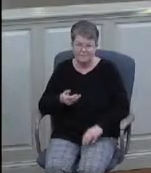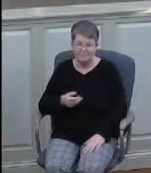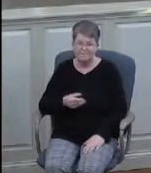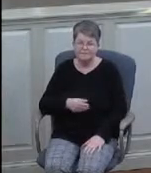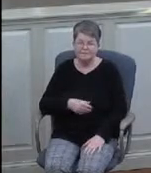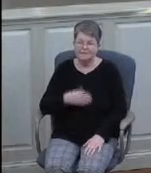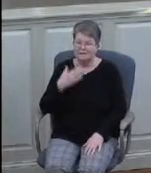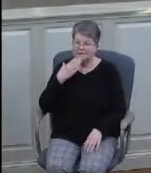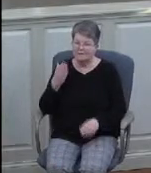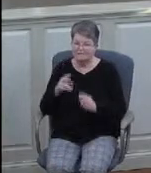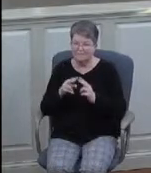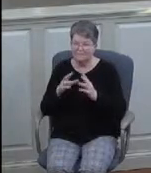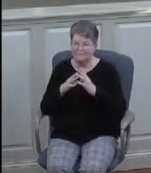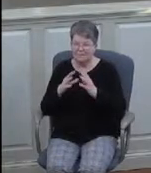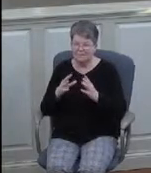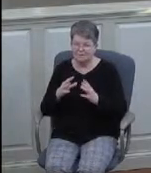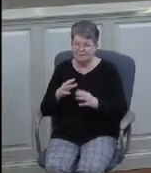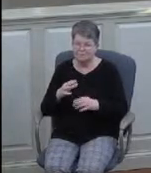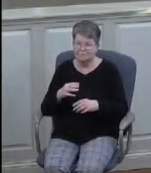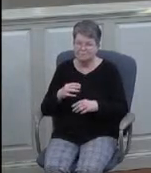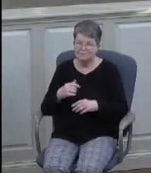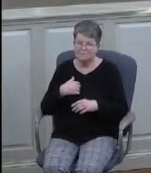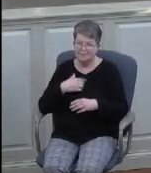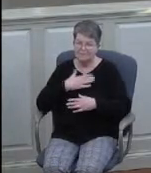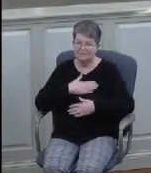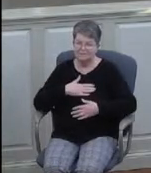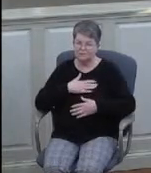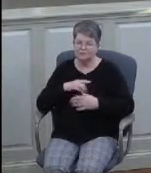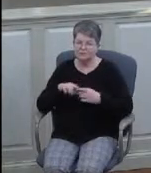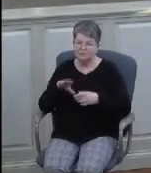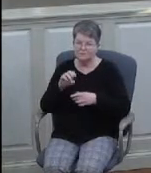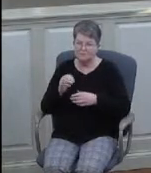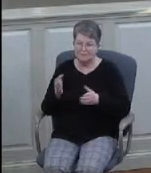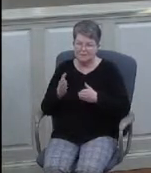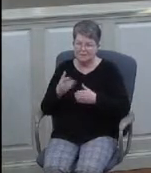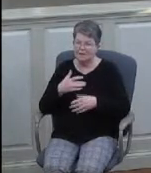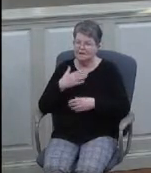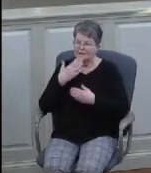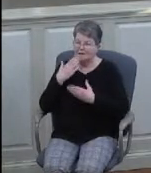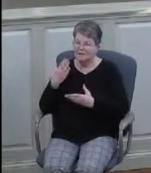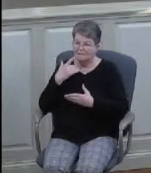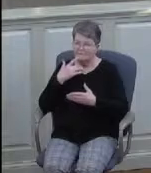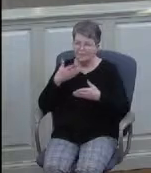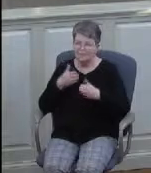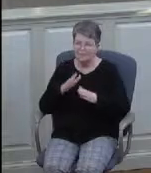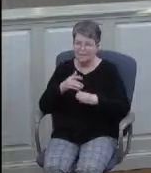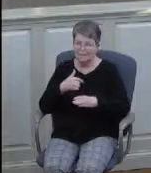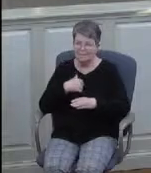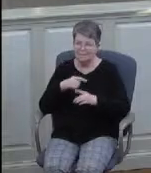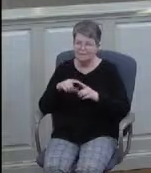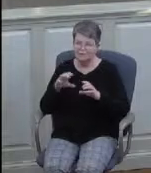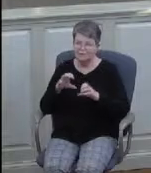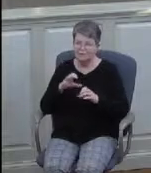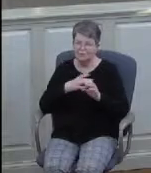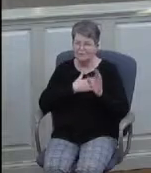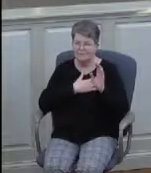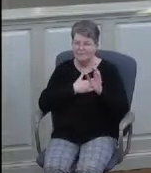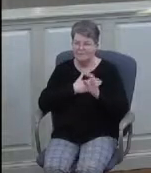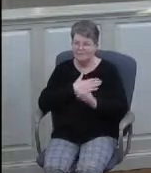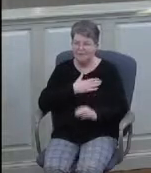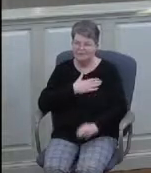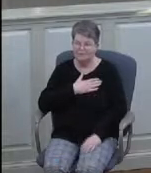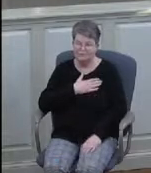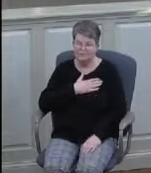much. It's really my pleasure to be here, and thank you for allowing me to lead the pledge. Enjoyed that.